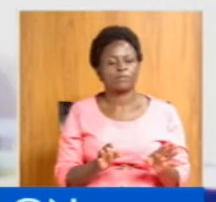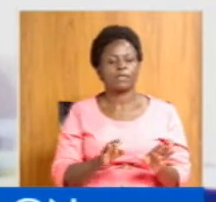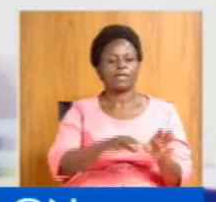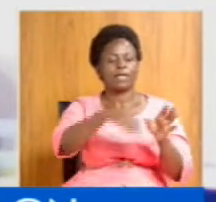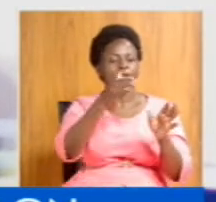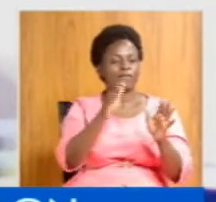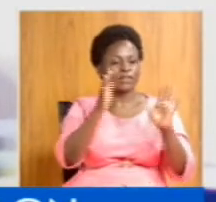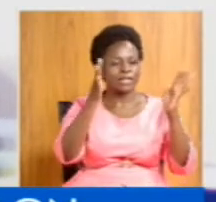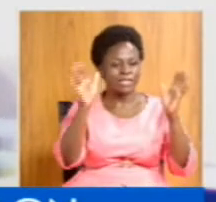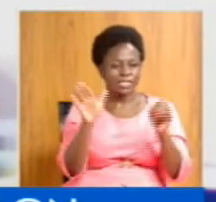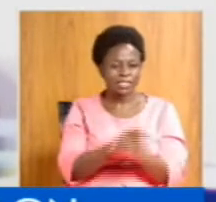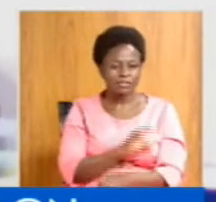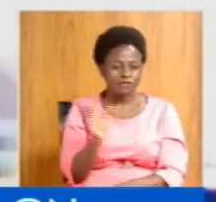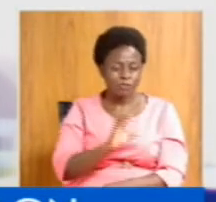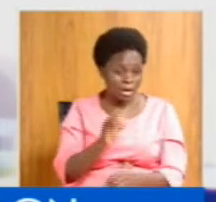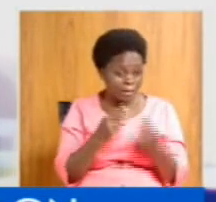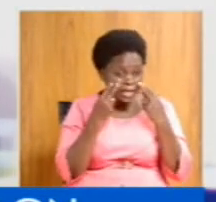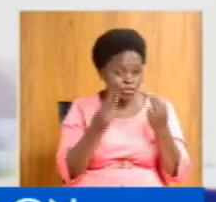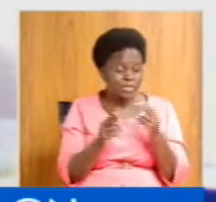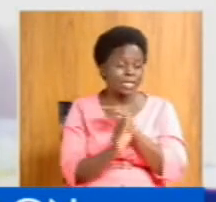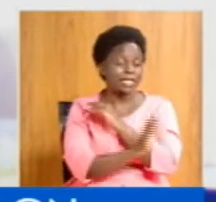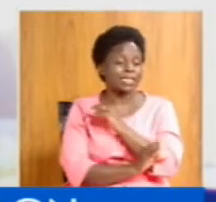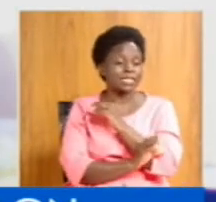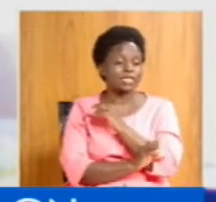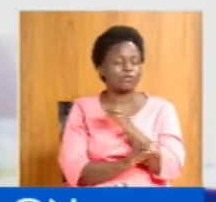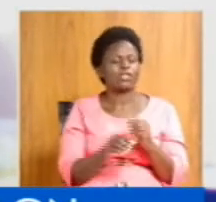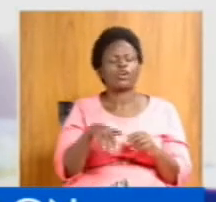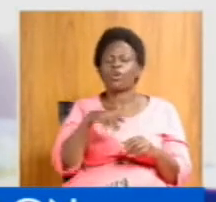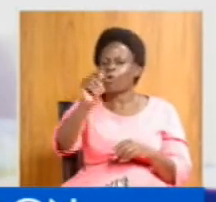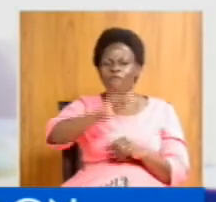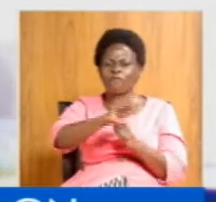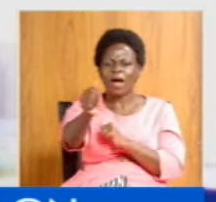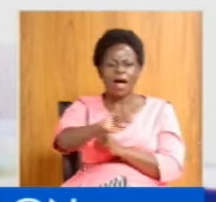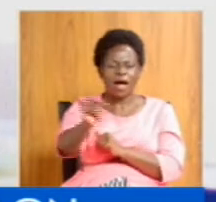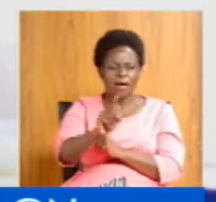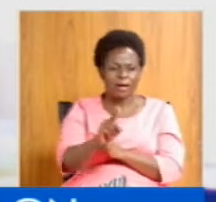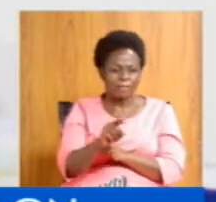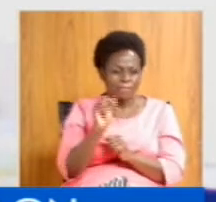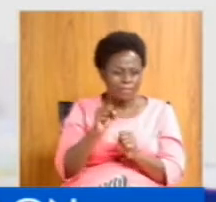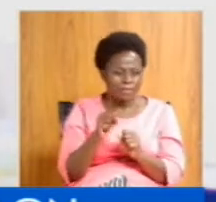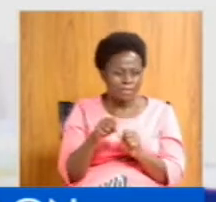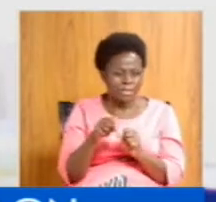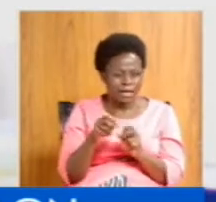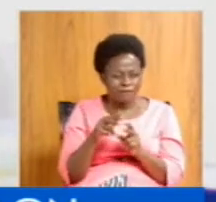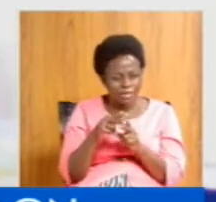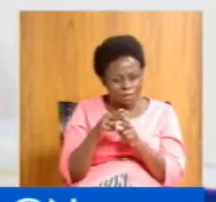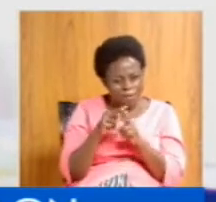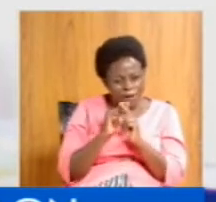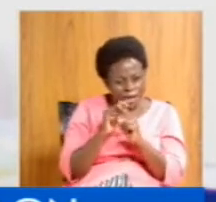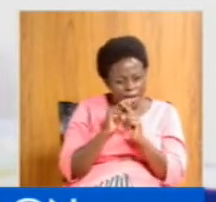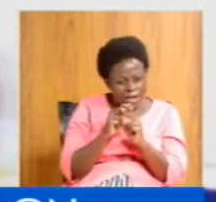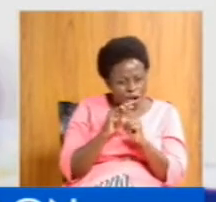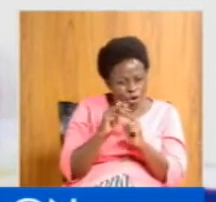every successful company you see in this country don't even go very far it must have a debt portfolio in